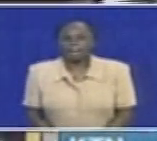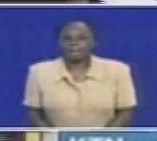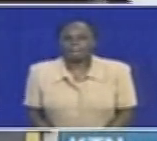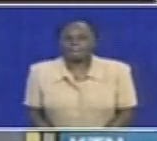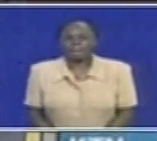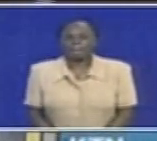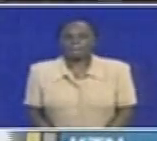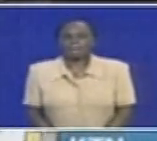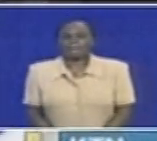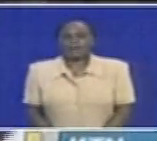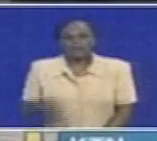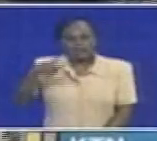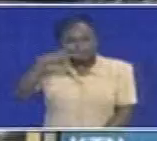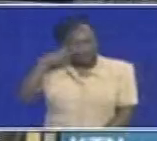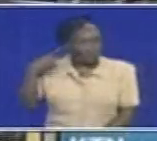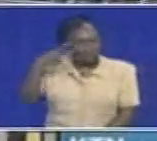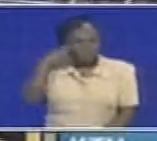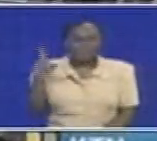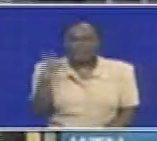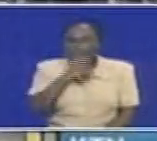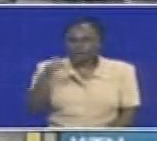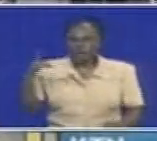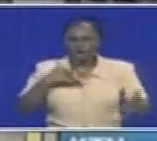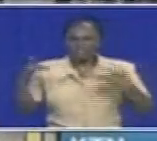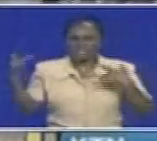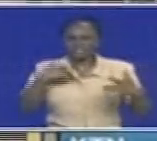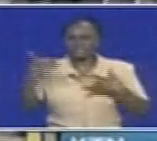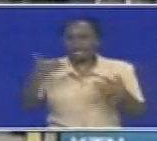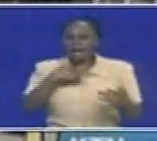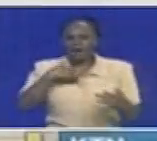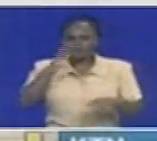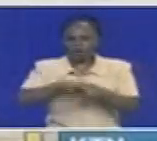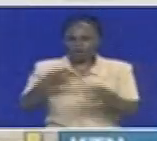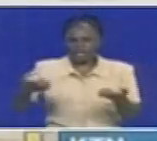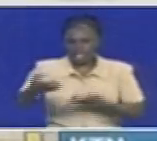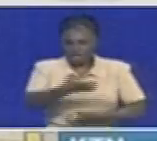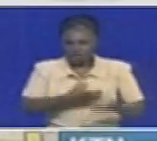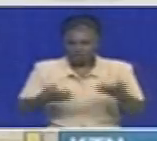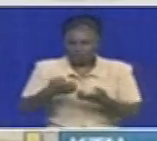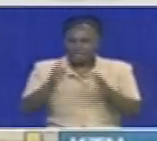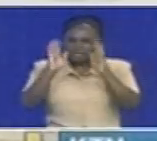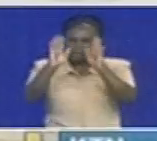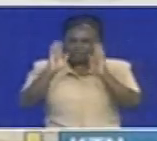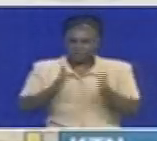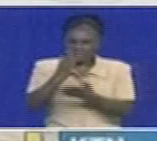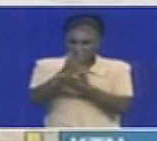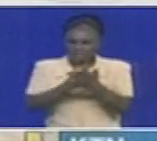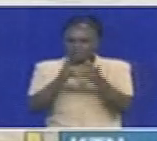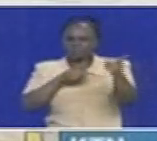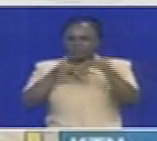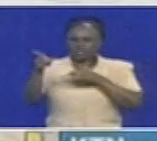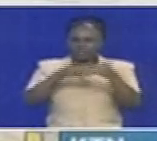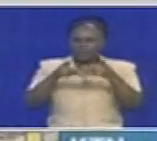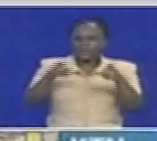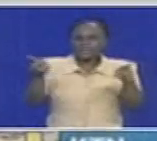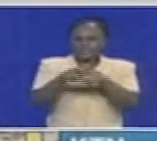The threat of terrorism in Kenya continues to raise concerns over the state of the economy. Key sectors like tourism are on their knees as